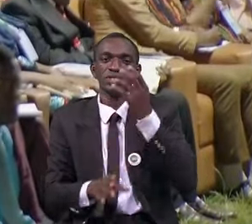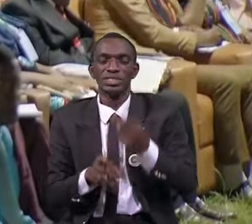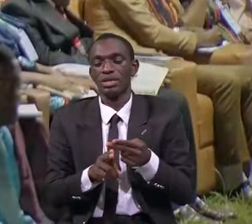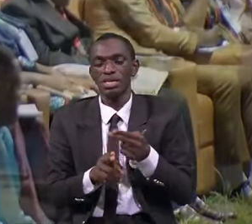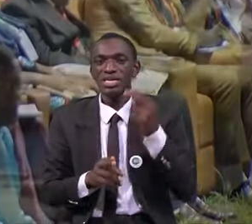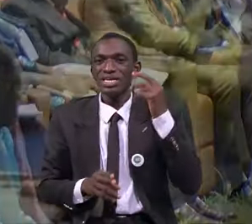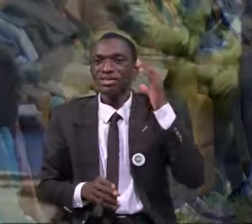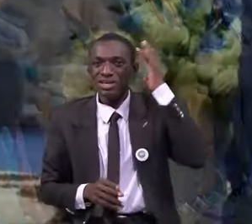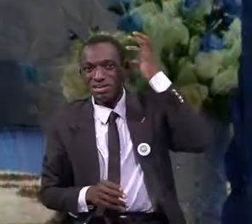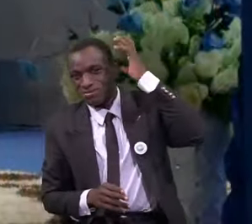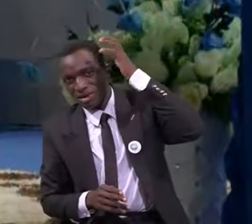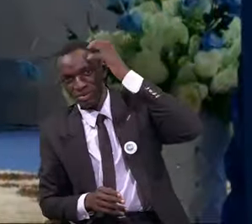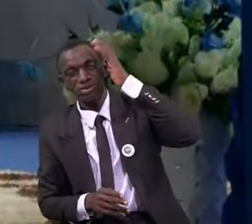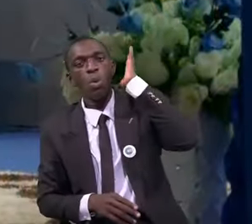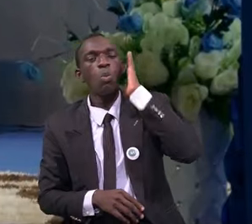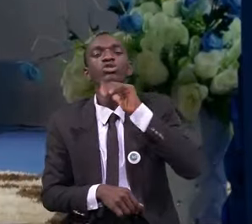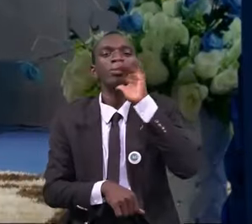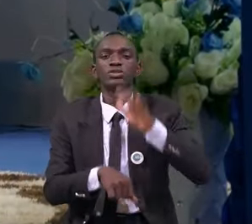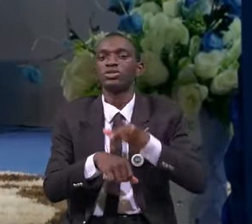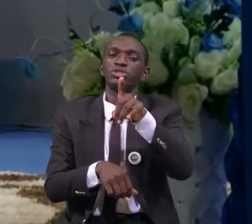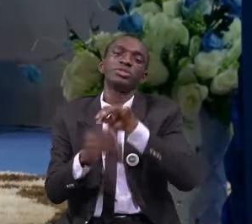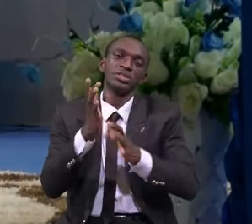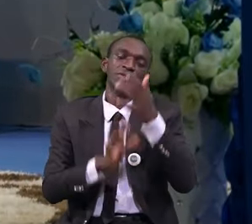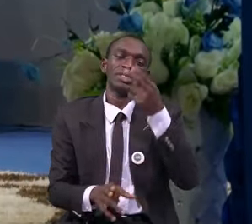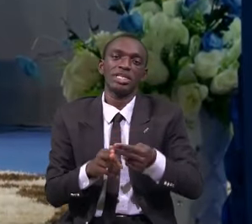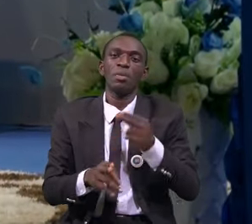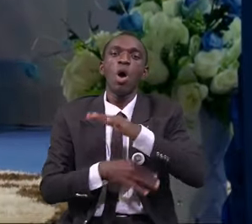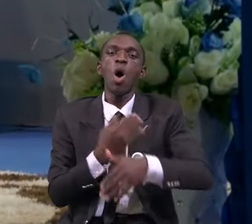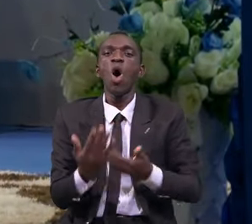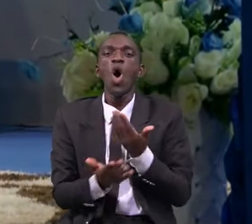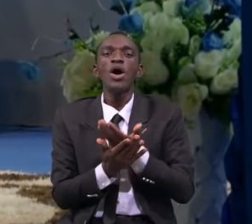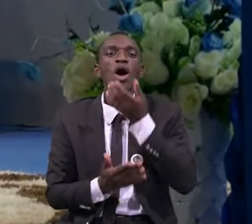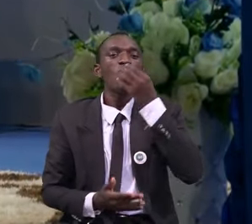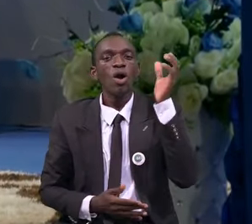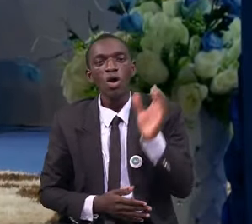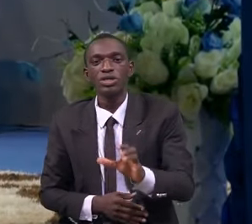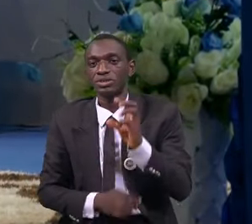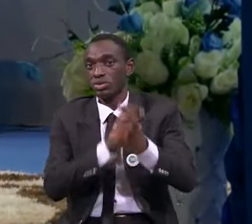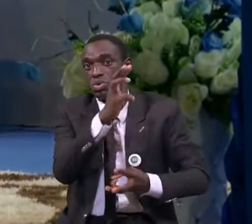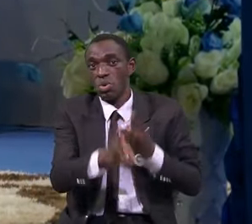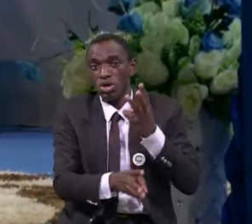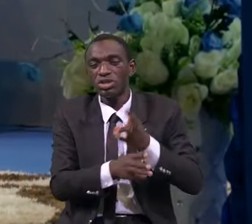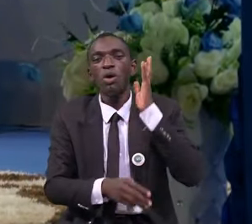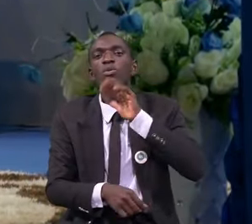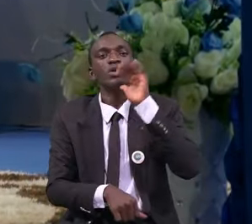Insanity will not touch you. All the curse of the world will not touch you.